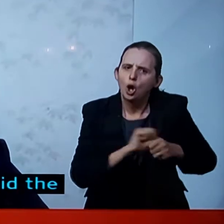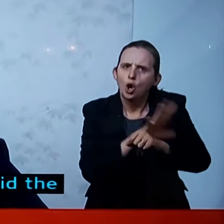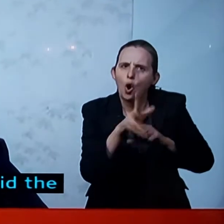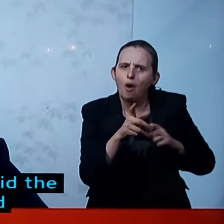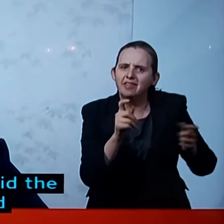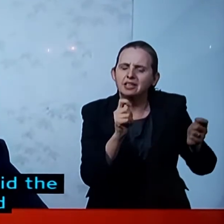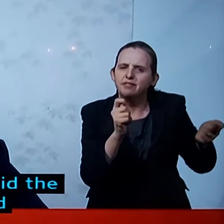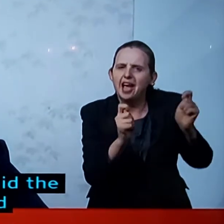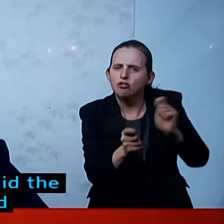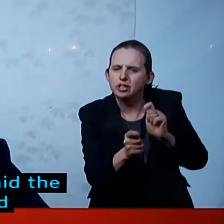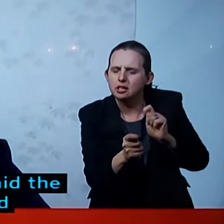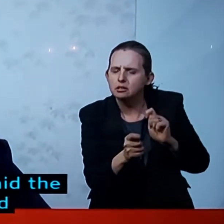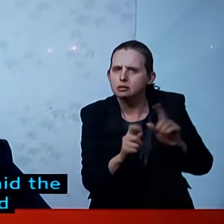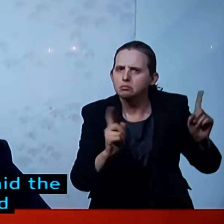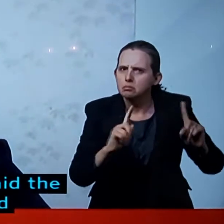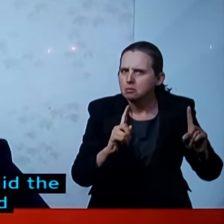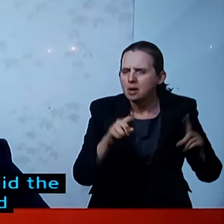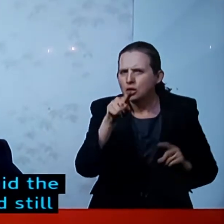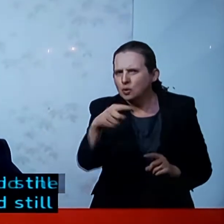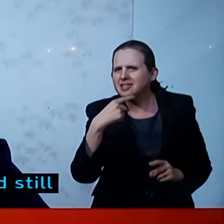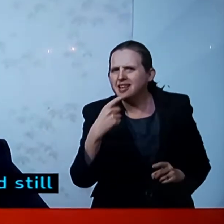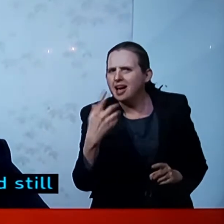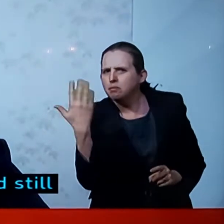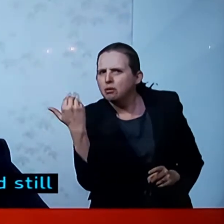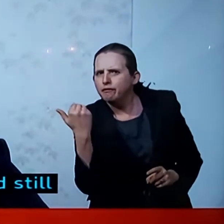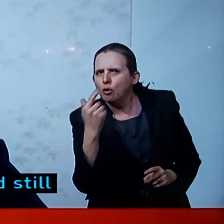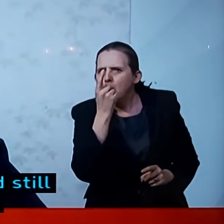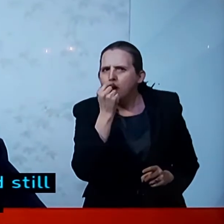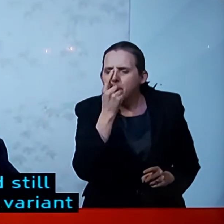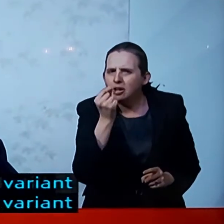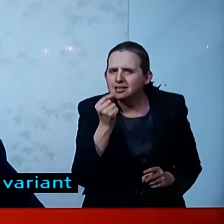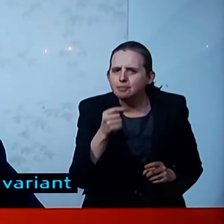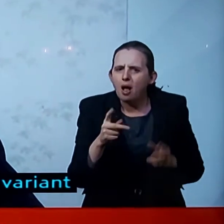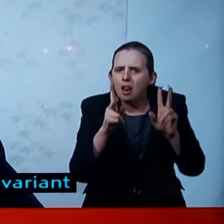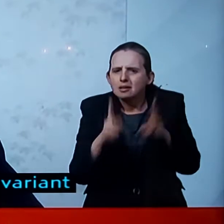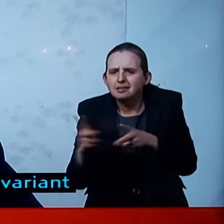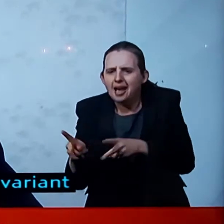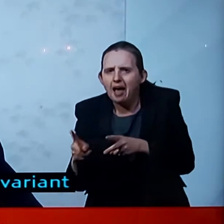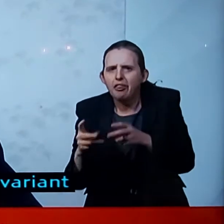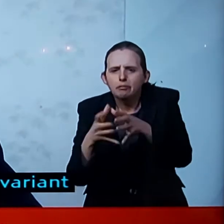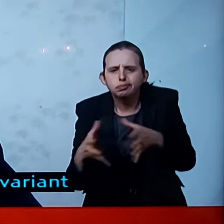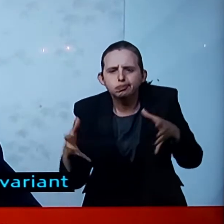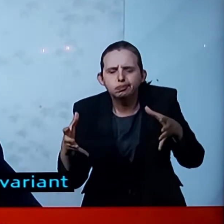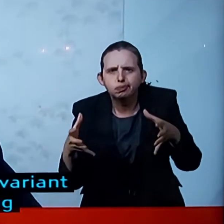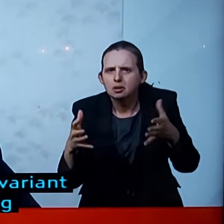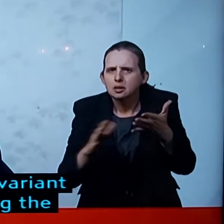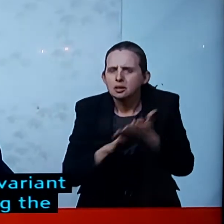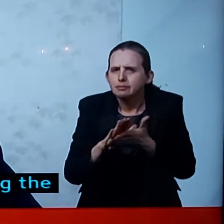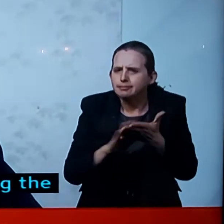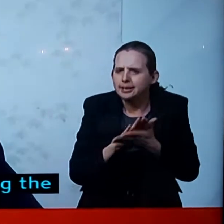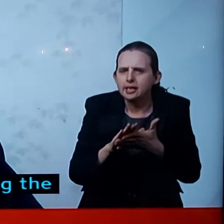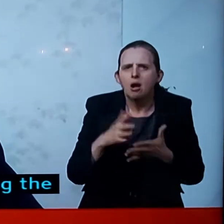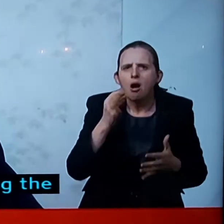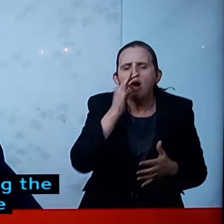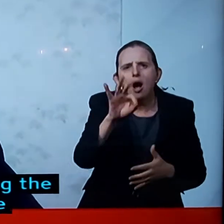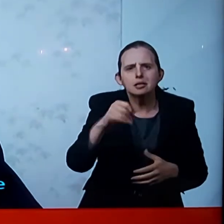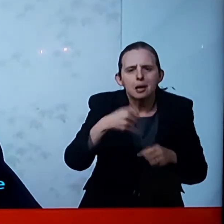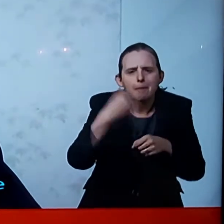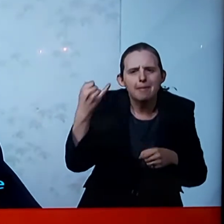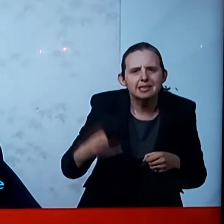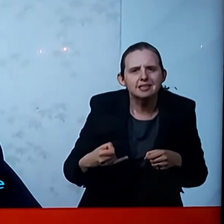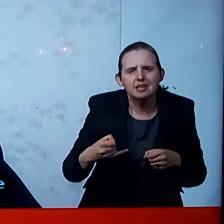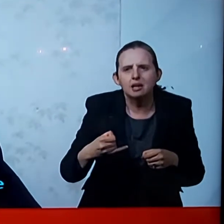increased mortality risk, is there any evidence on whether treatments such as dexamethasone are any less effective in patients with that new variant? And then